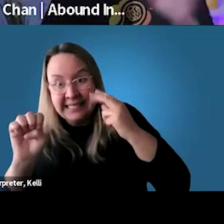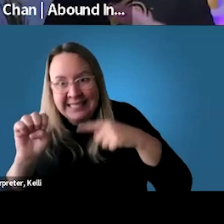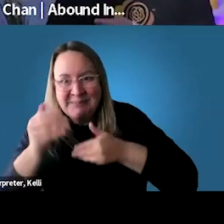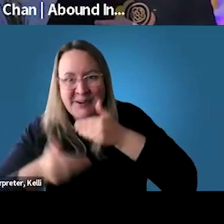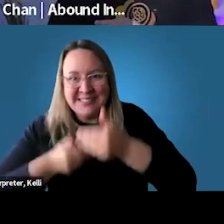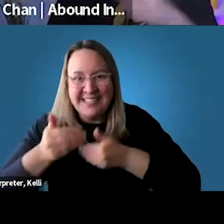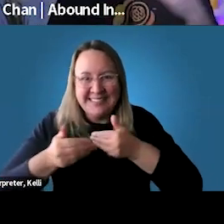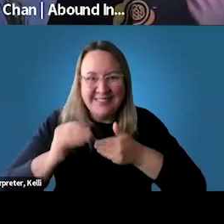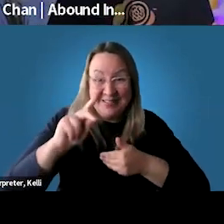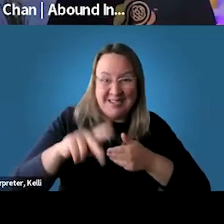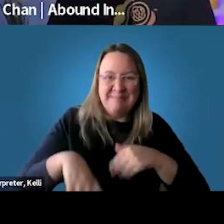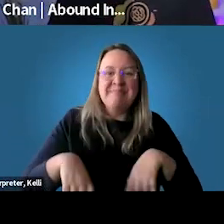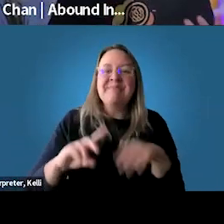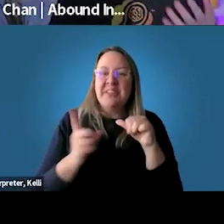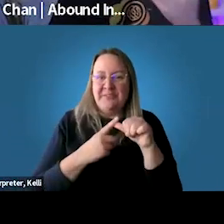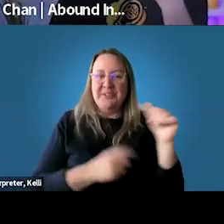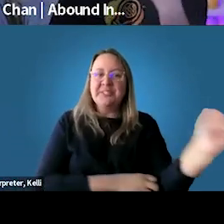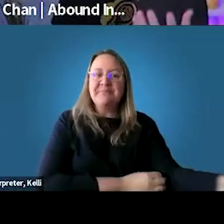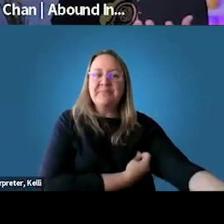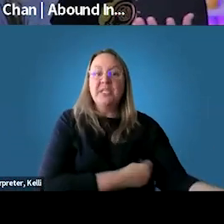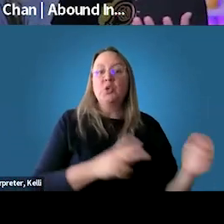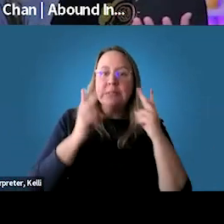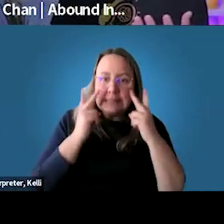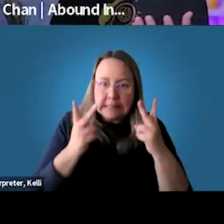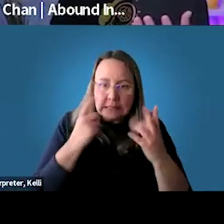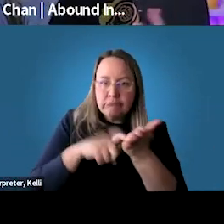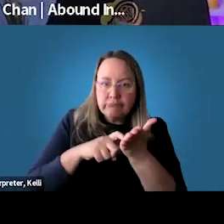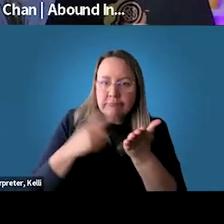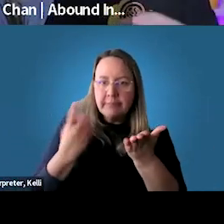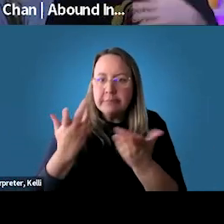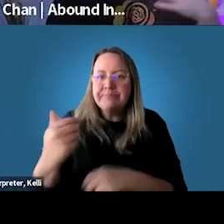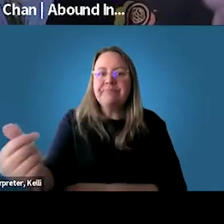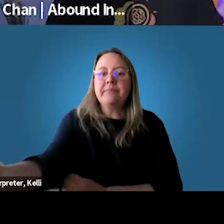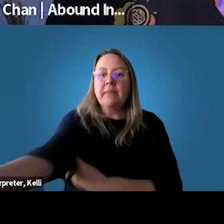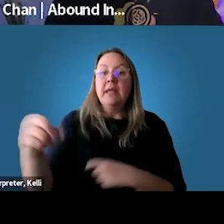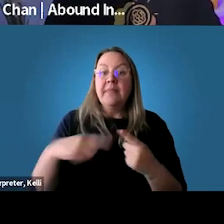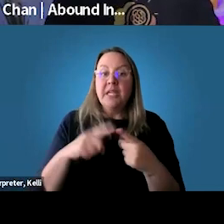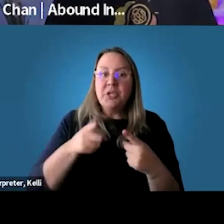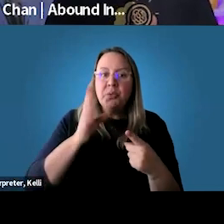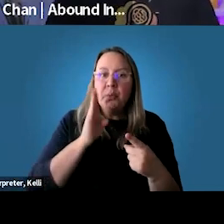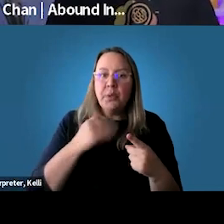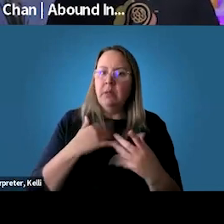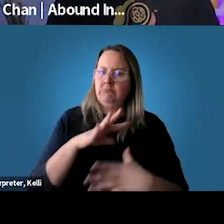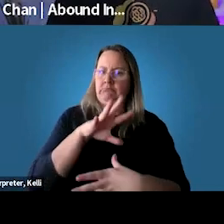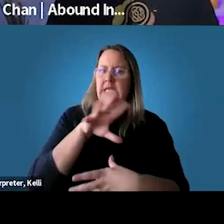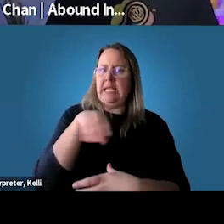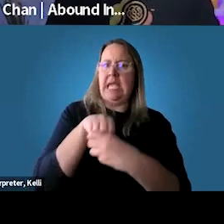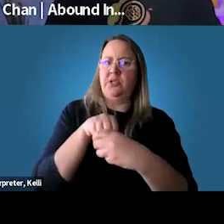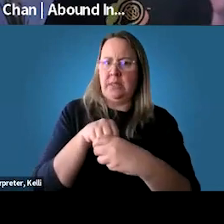here's the 4 parts to it. The first thing is that you will see something, and then you will engage with